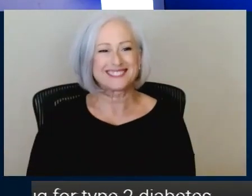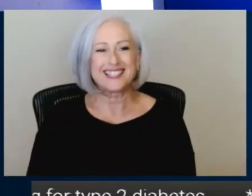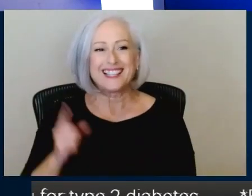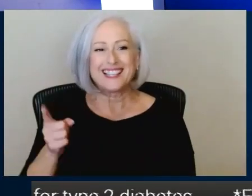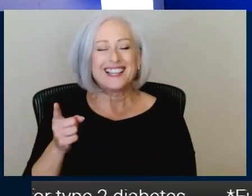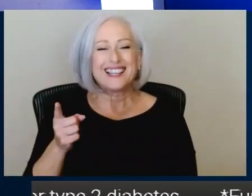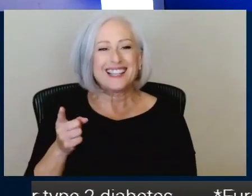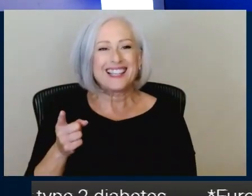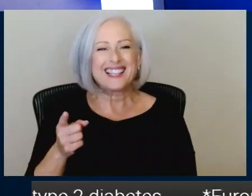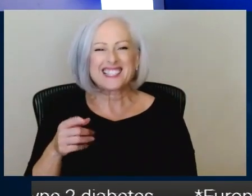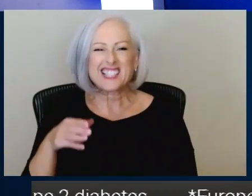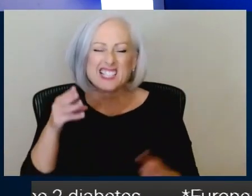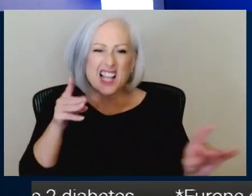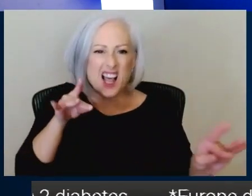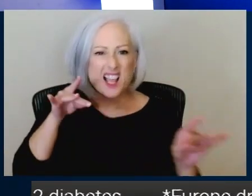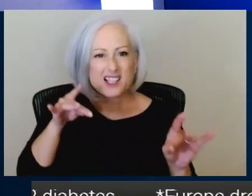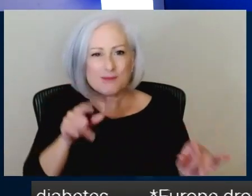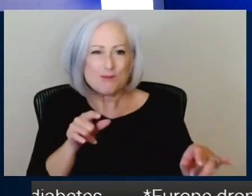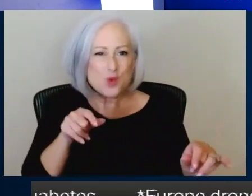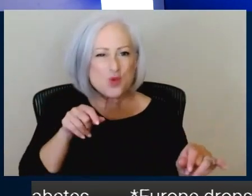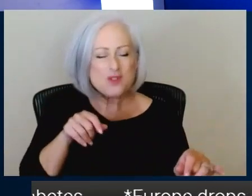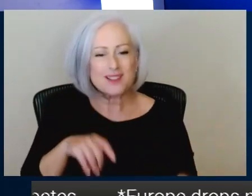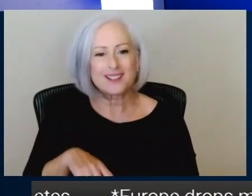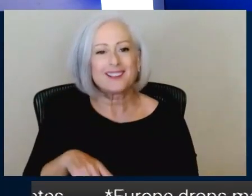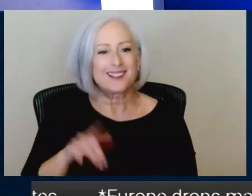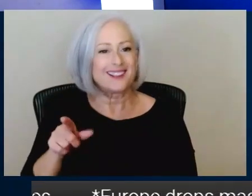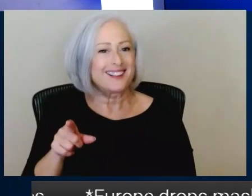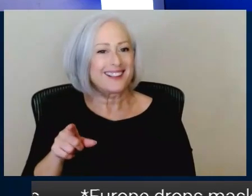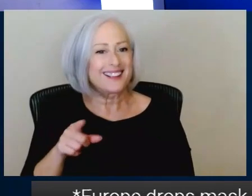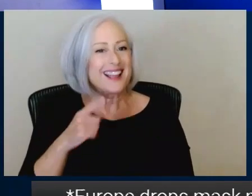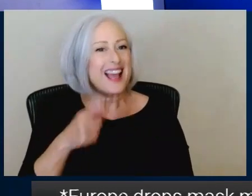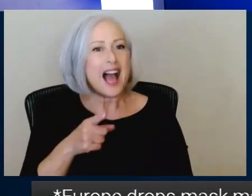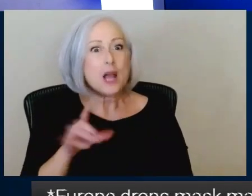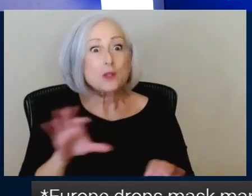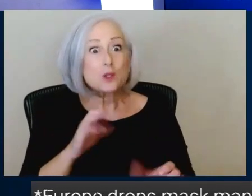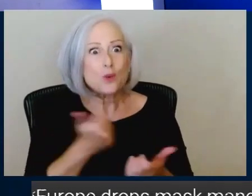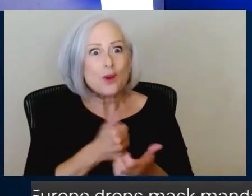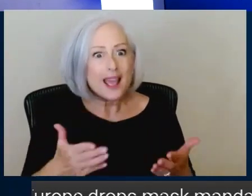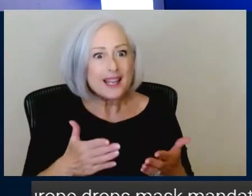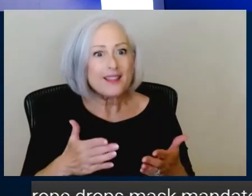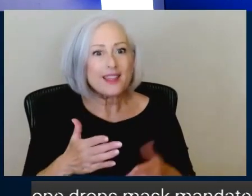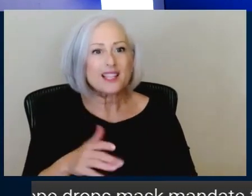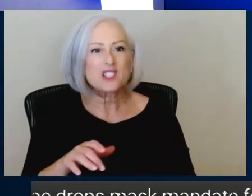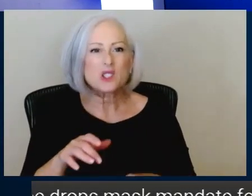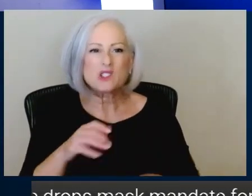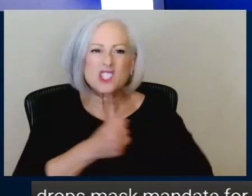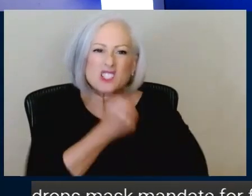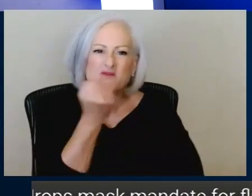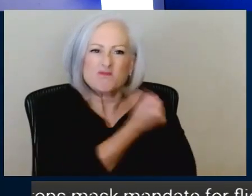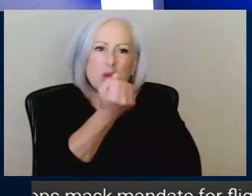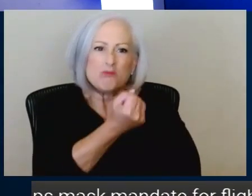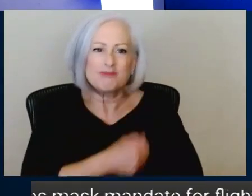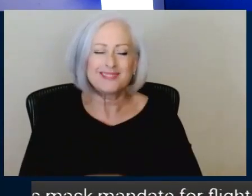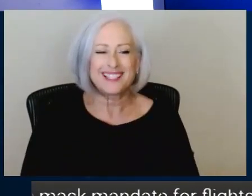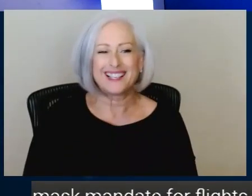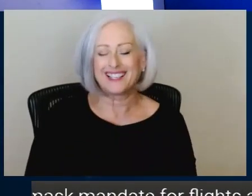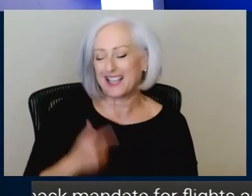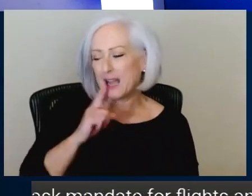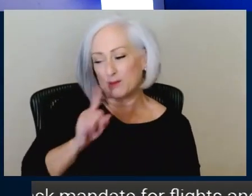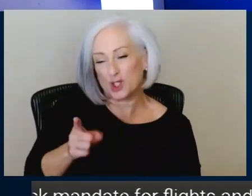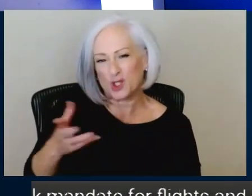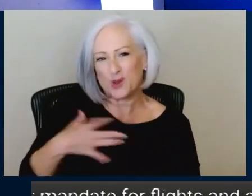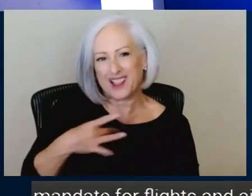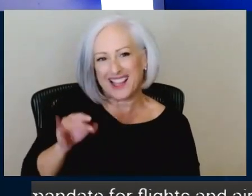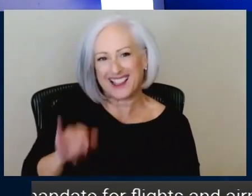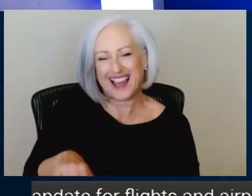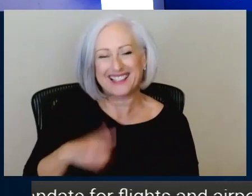very stealthy. I know, and he got the long straw today, because I would give anything to be able to do that. Just you really wanted to do it, didn't you? Yeah, I'm sure you did. One of these days.